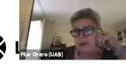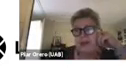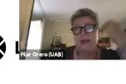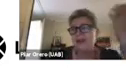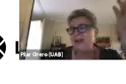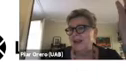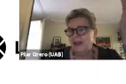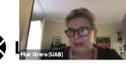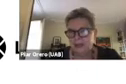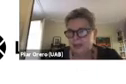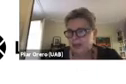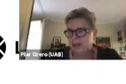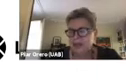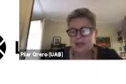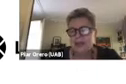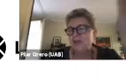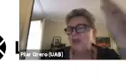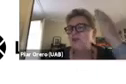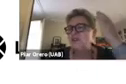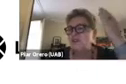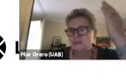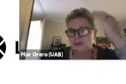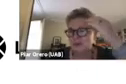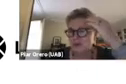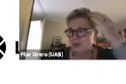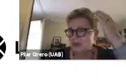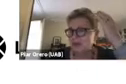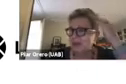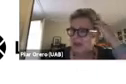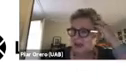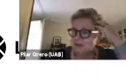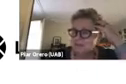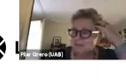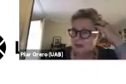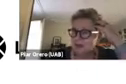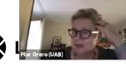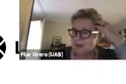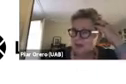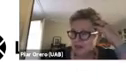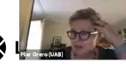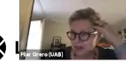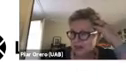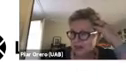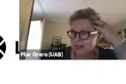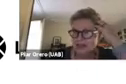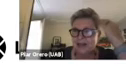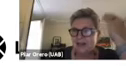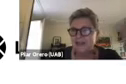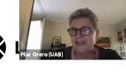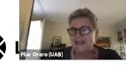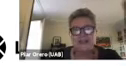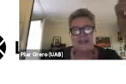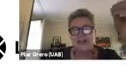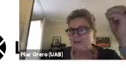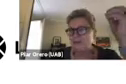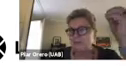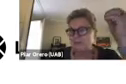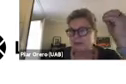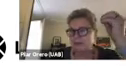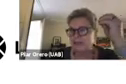tracking online. The concept of doing eye tracking in this